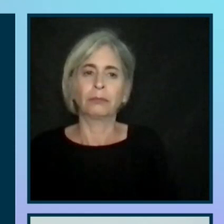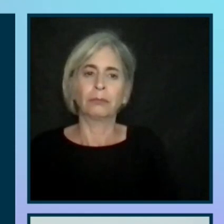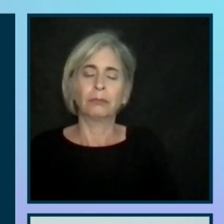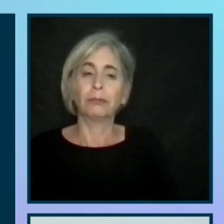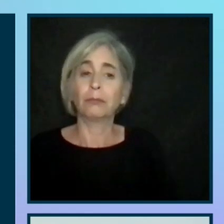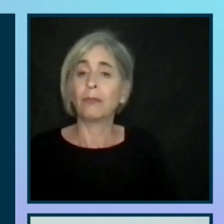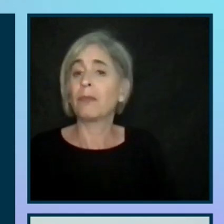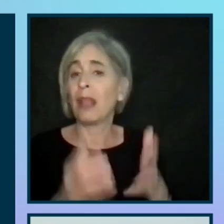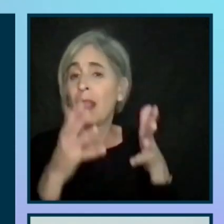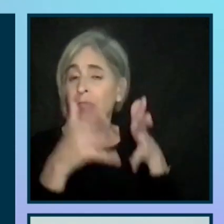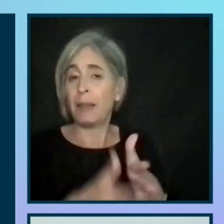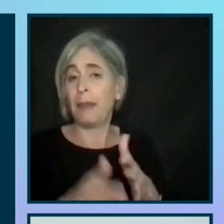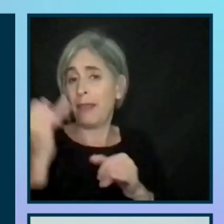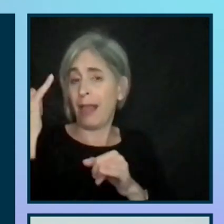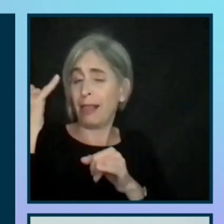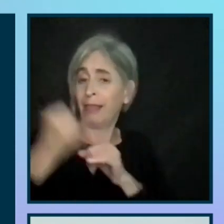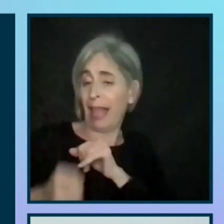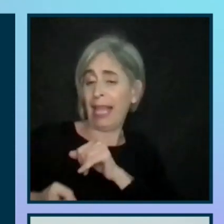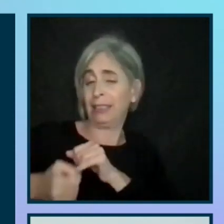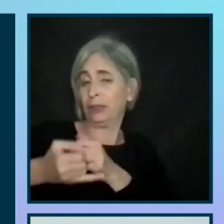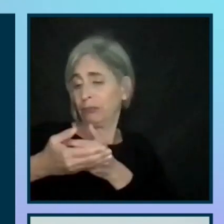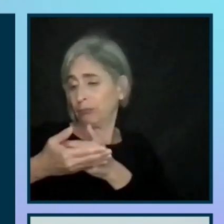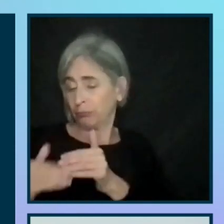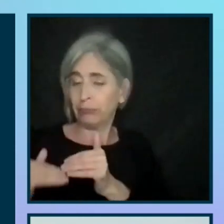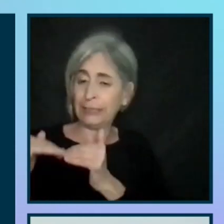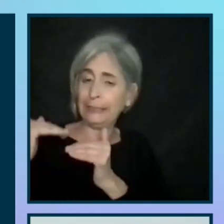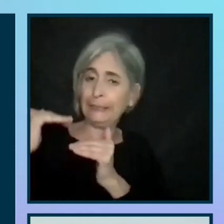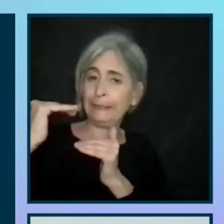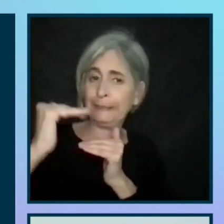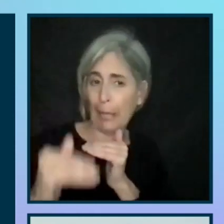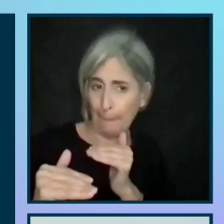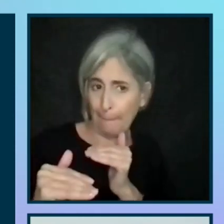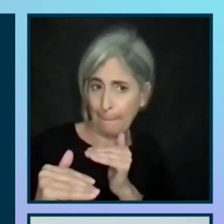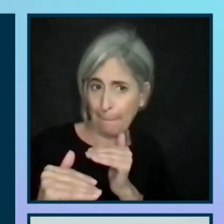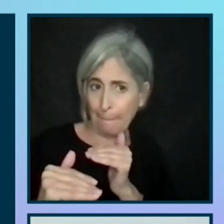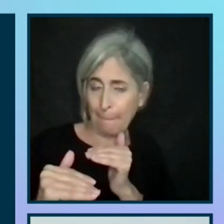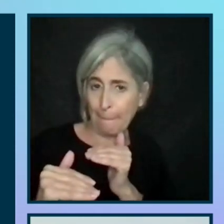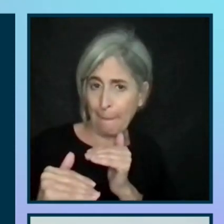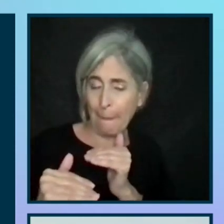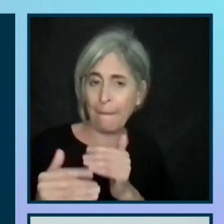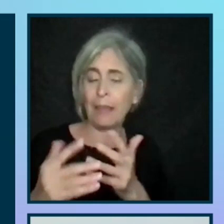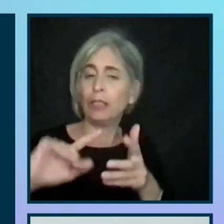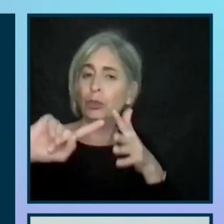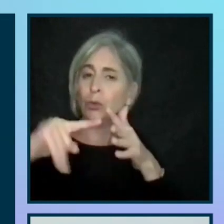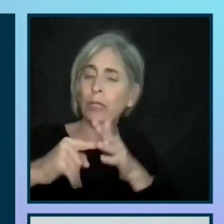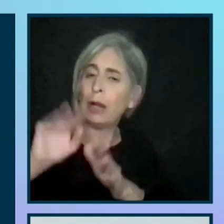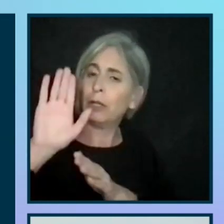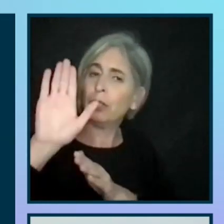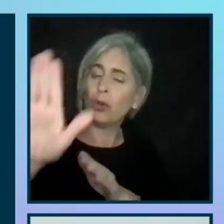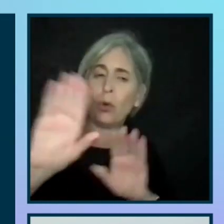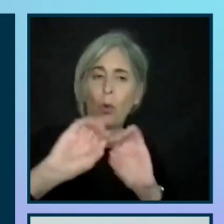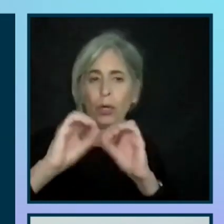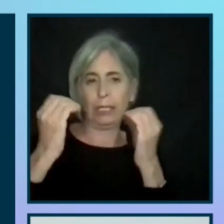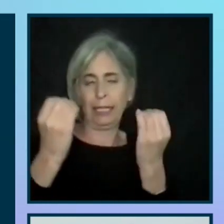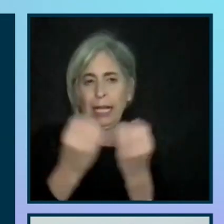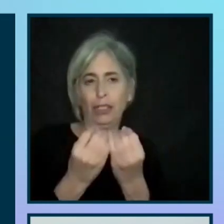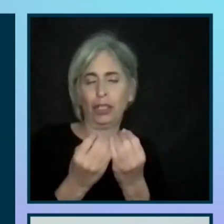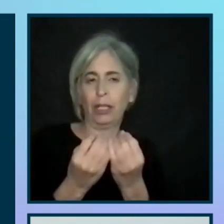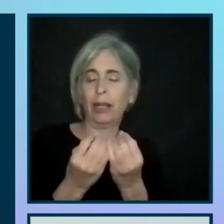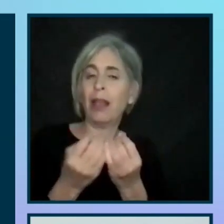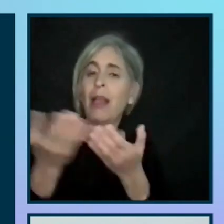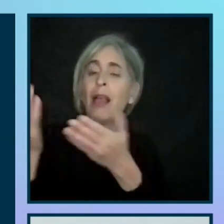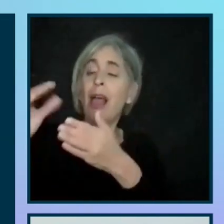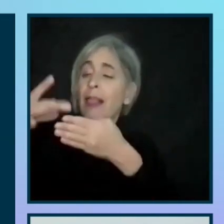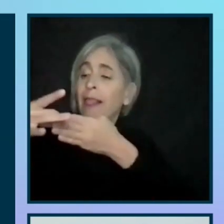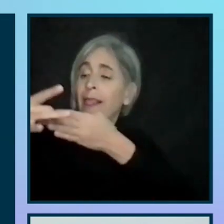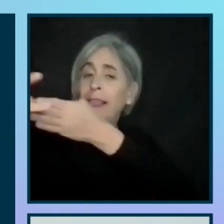That leads me to the last and final step to kickstart accessibility in your organization, and that's to bring leadership on